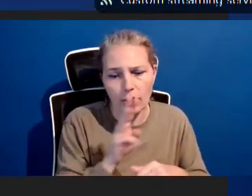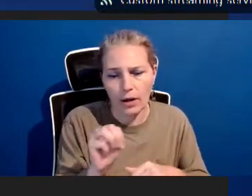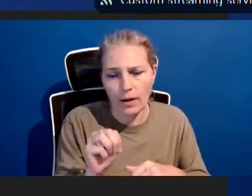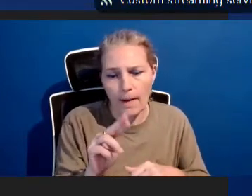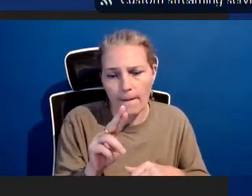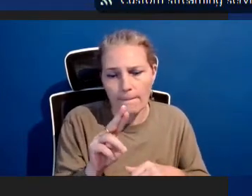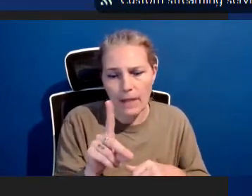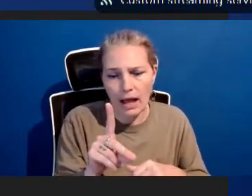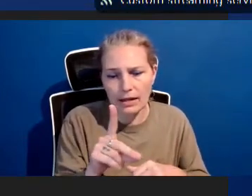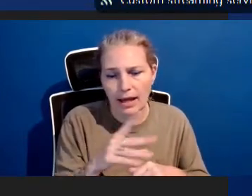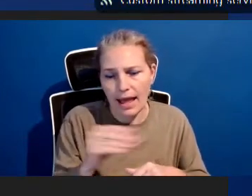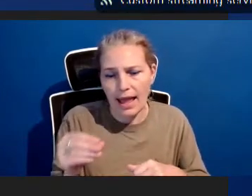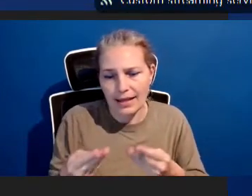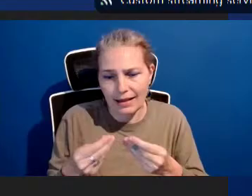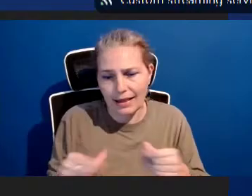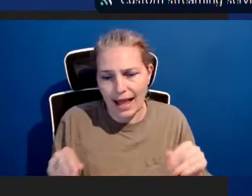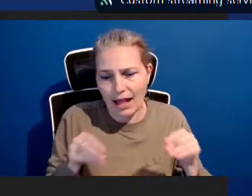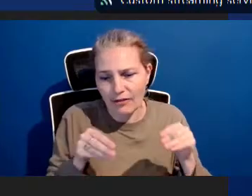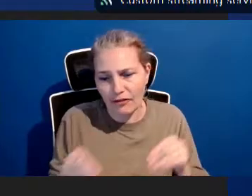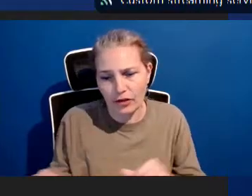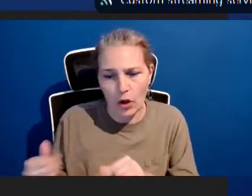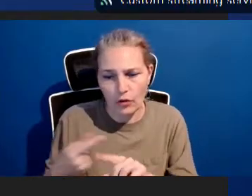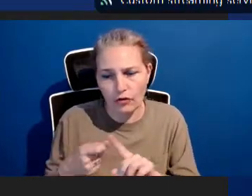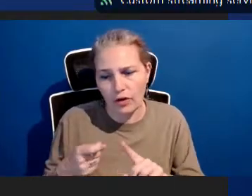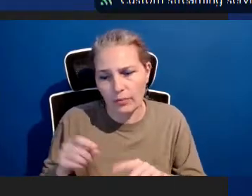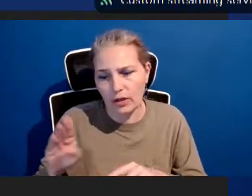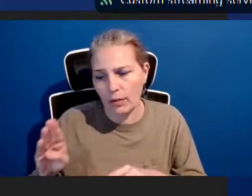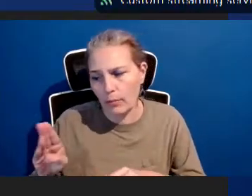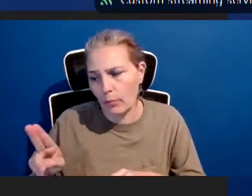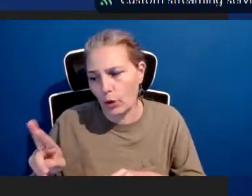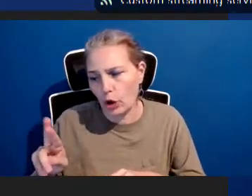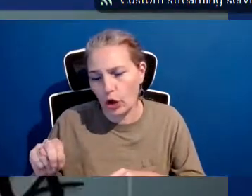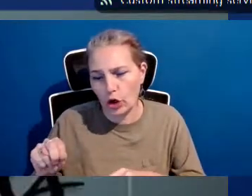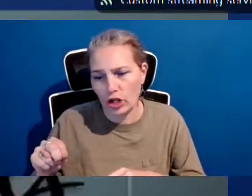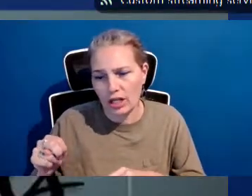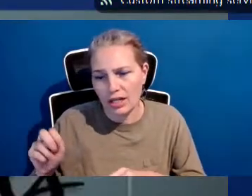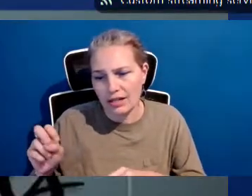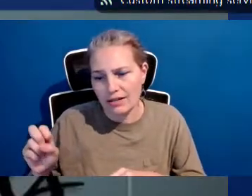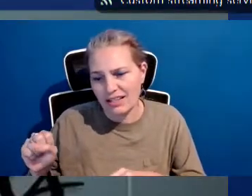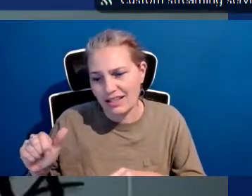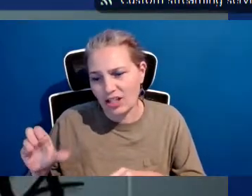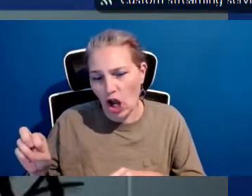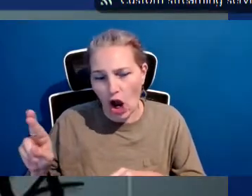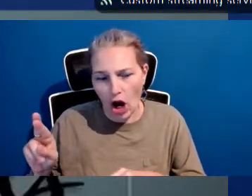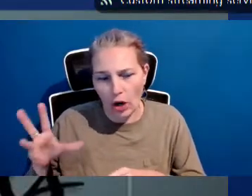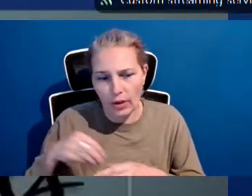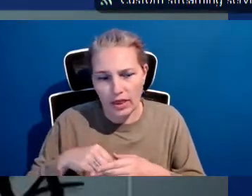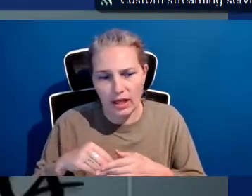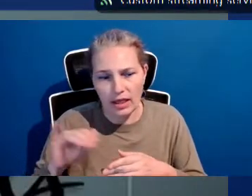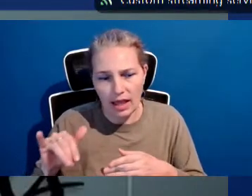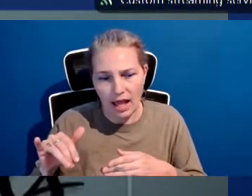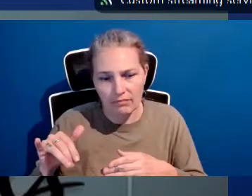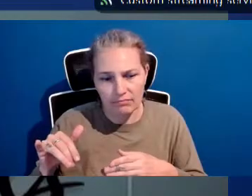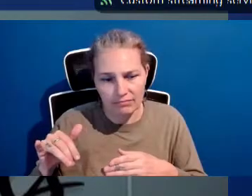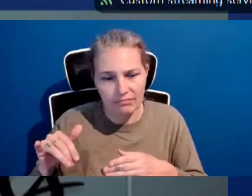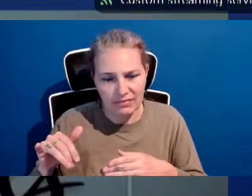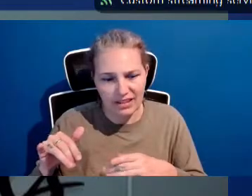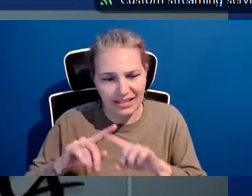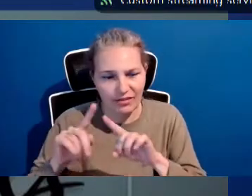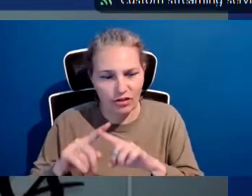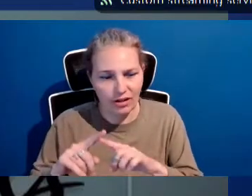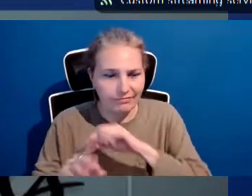the burn scar in the coming fall and winter seasons? Great, I'll take that one as well. And for the pending storm